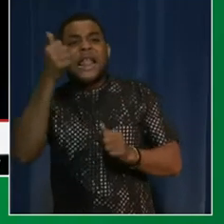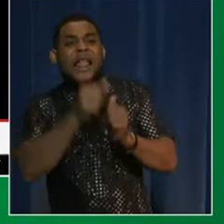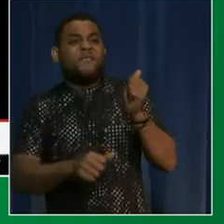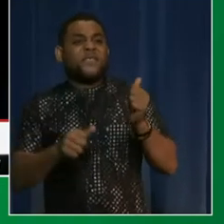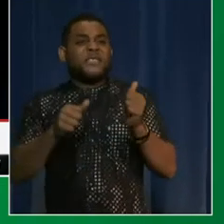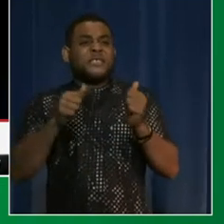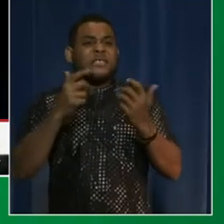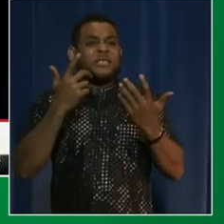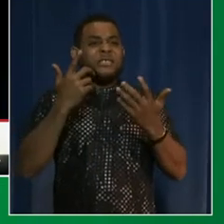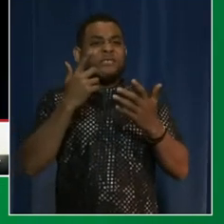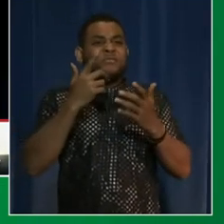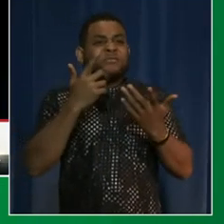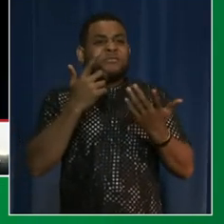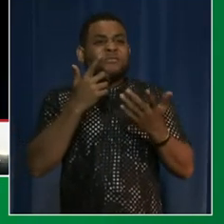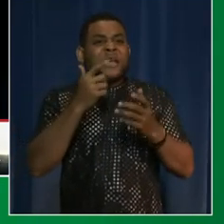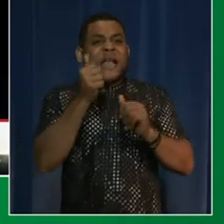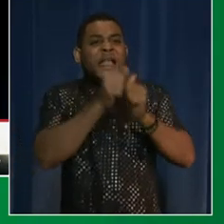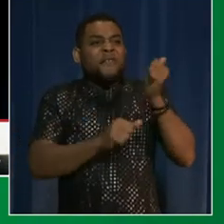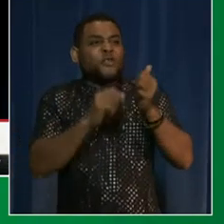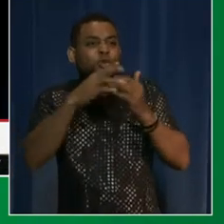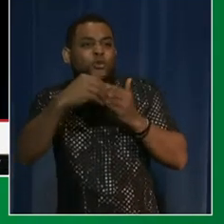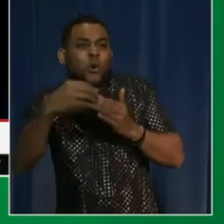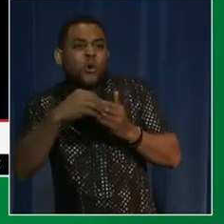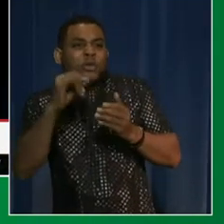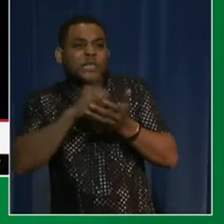the infrastructure and investment plan.